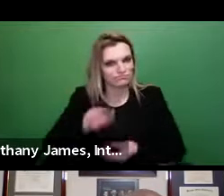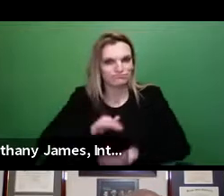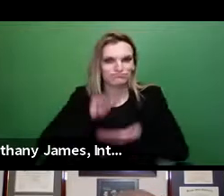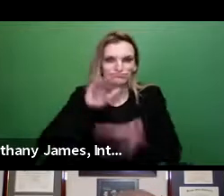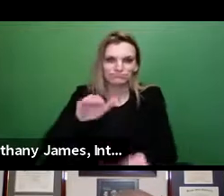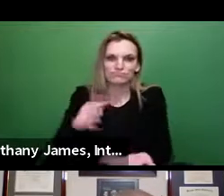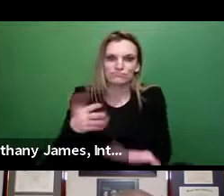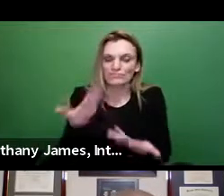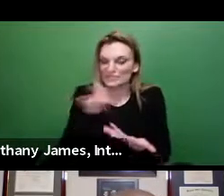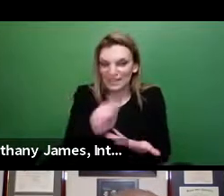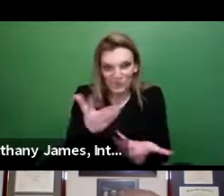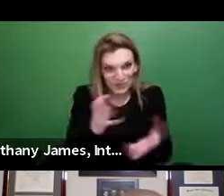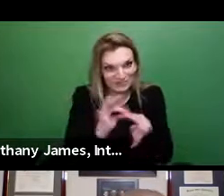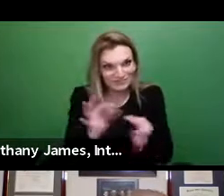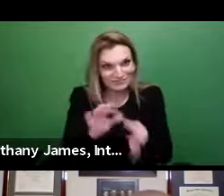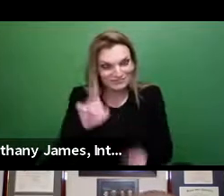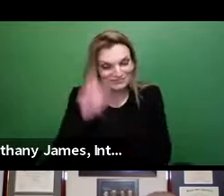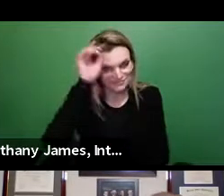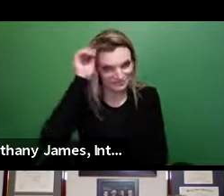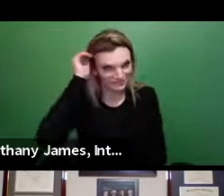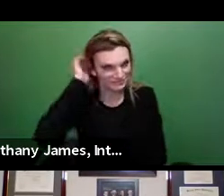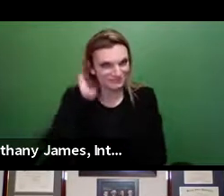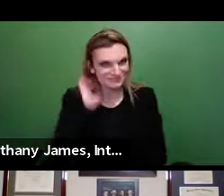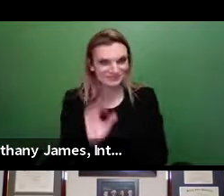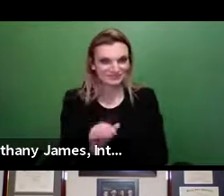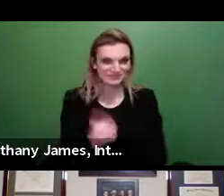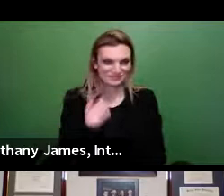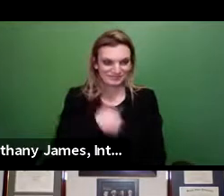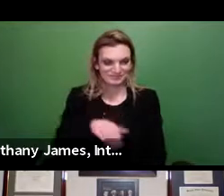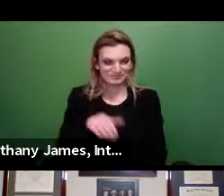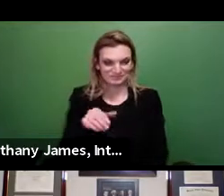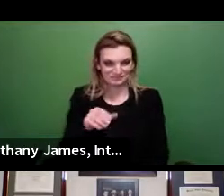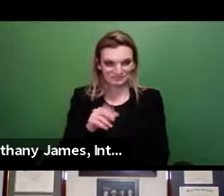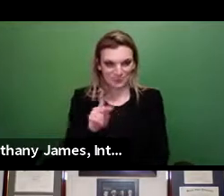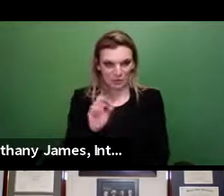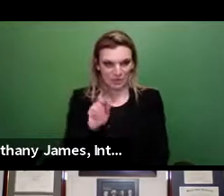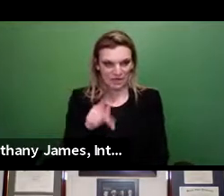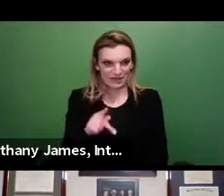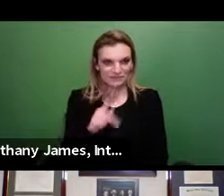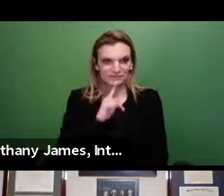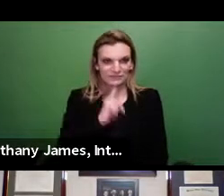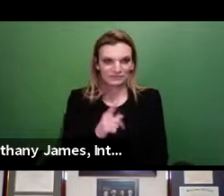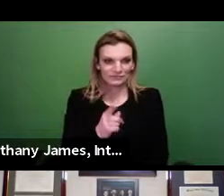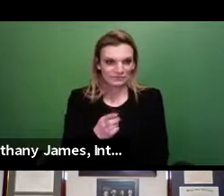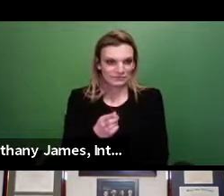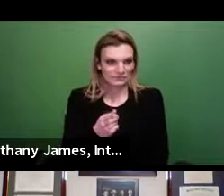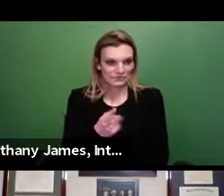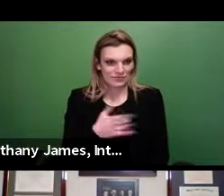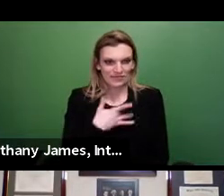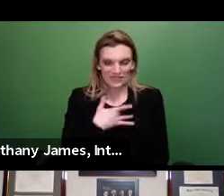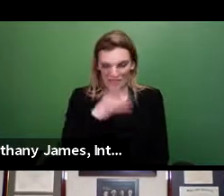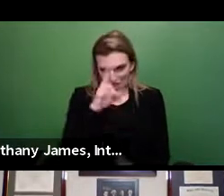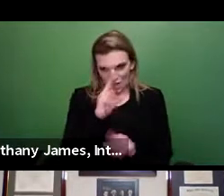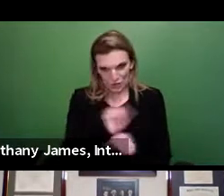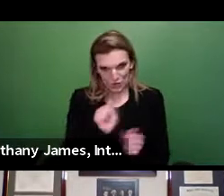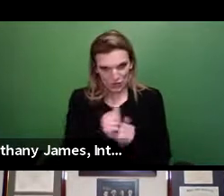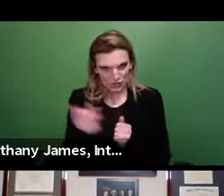any words that you would like to say? No, it's been an honor and a privilege to work with each and every one of you.